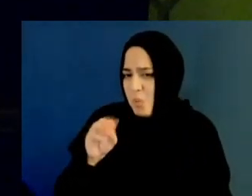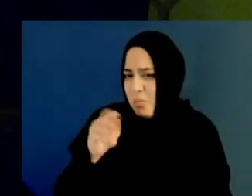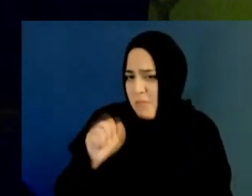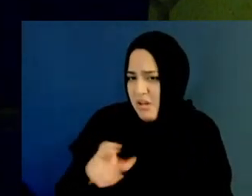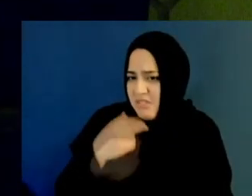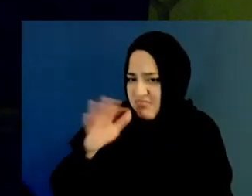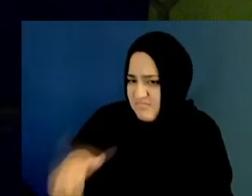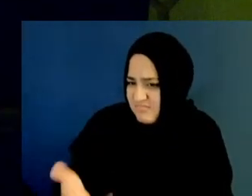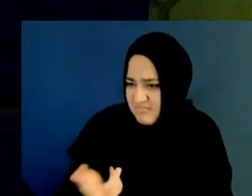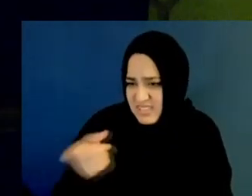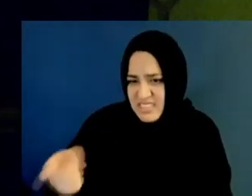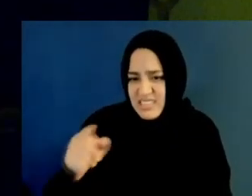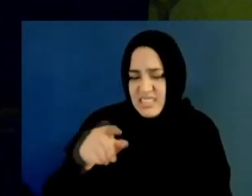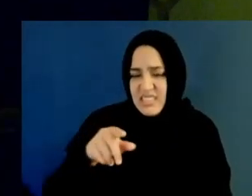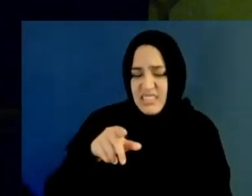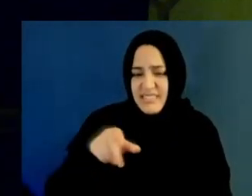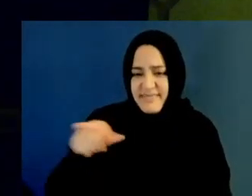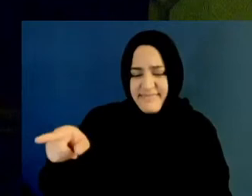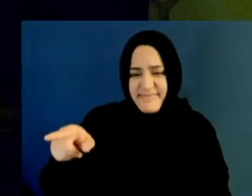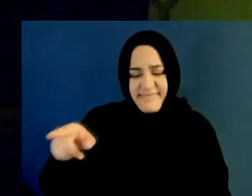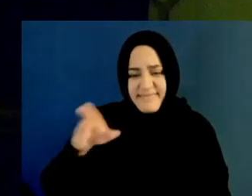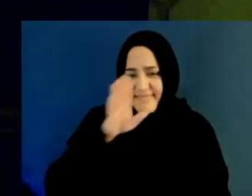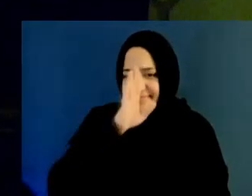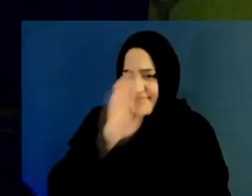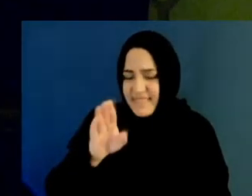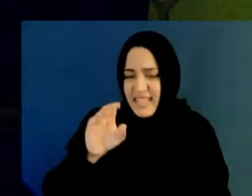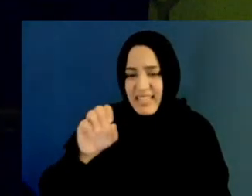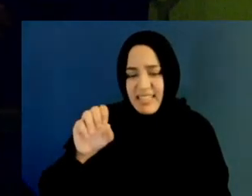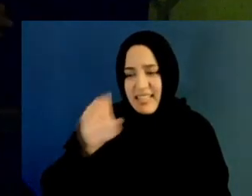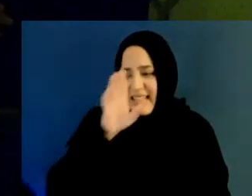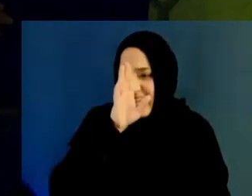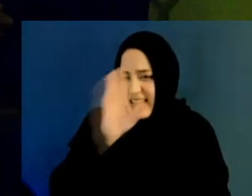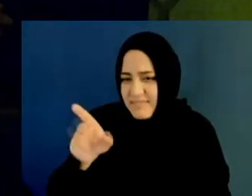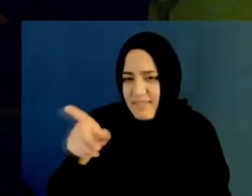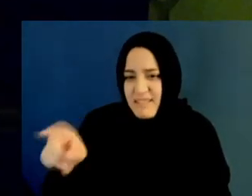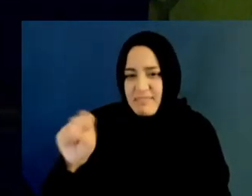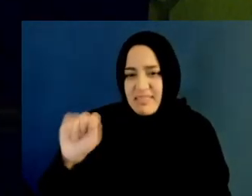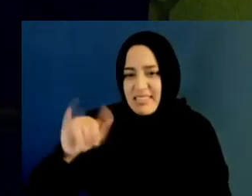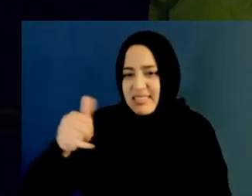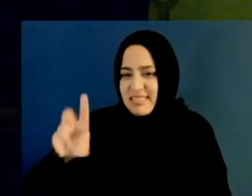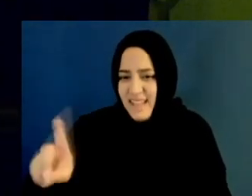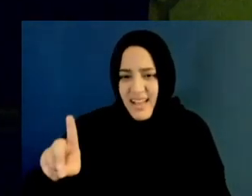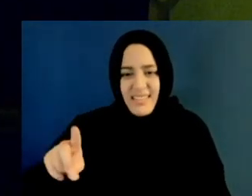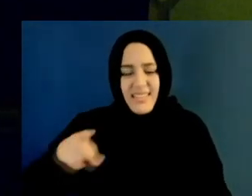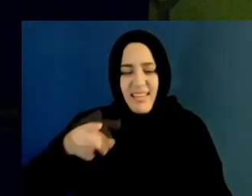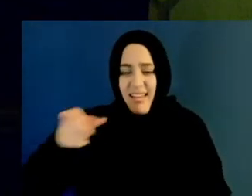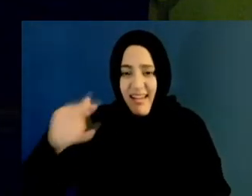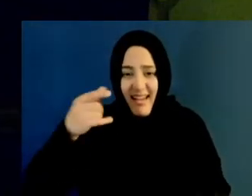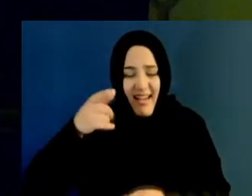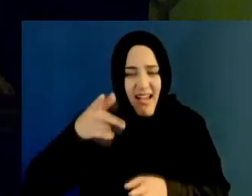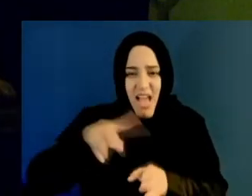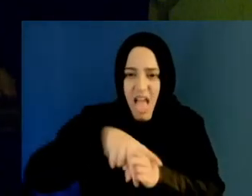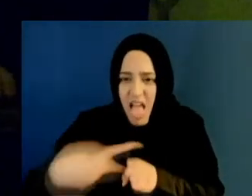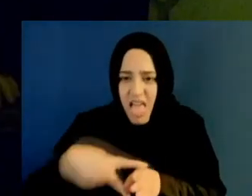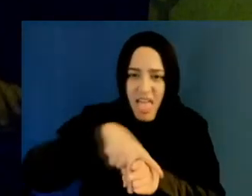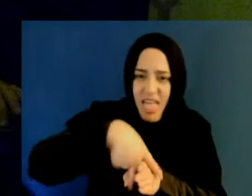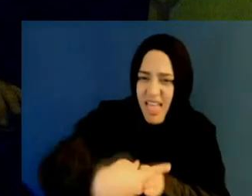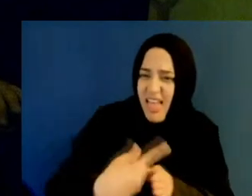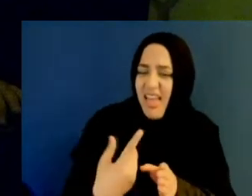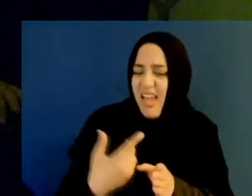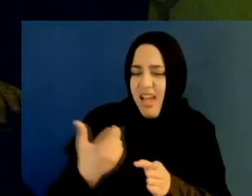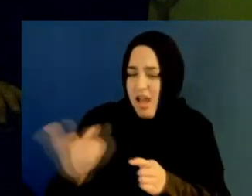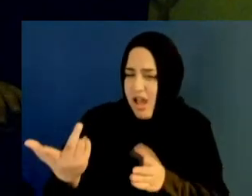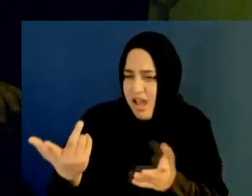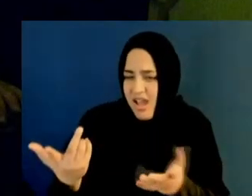at this pace, we will never get our reward from Yazid. He's slowing us down. What should we do? Do you know what they did?